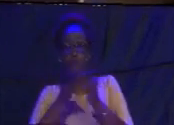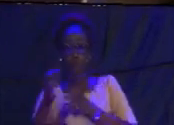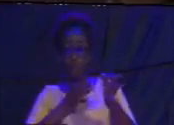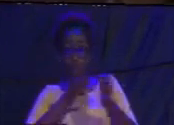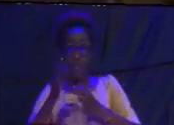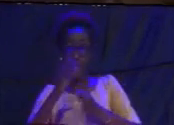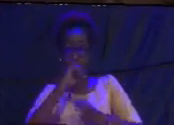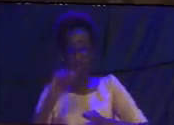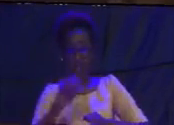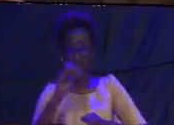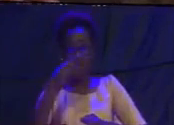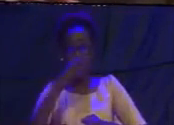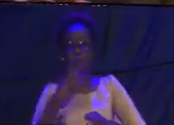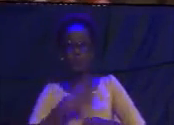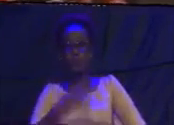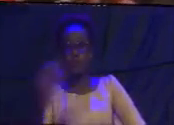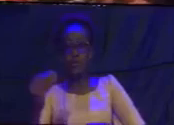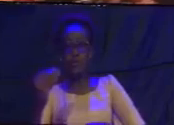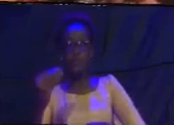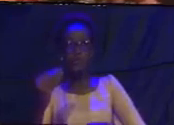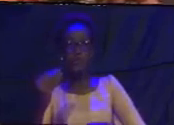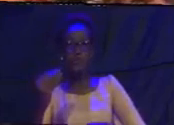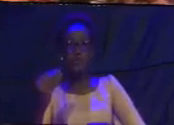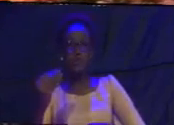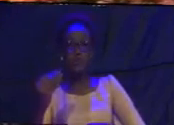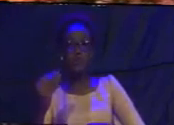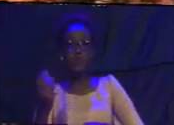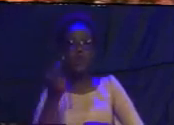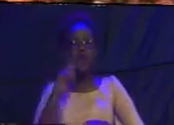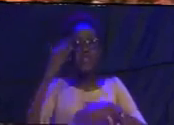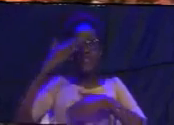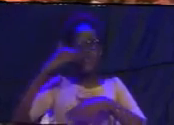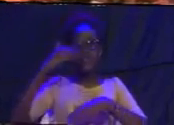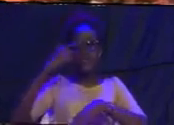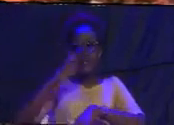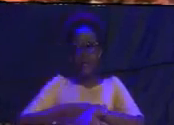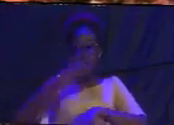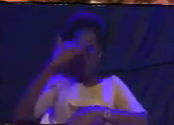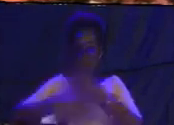Bible says Joshua goes. He climbs the hill.